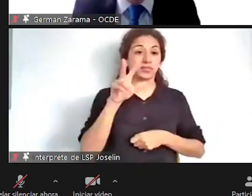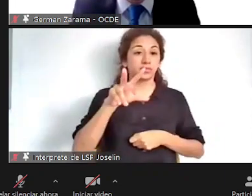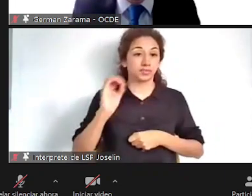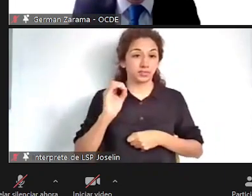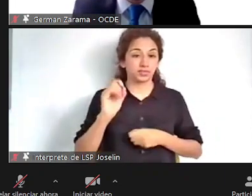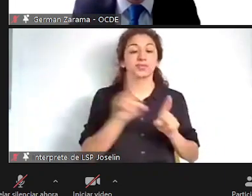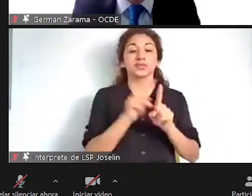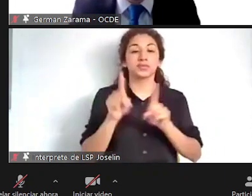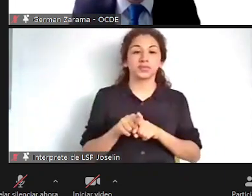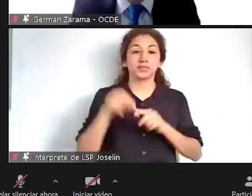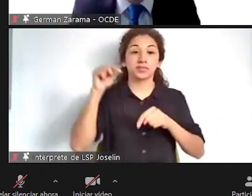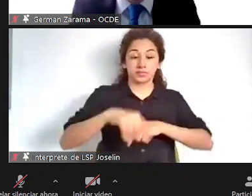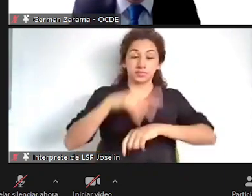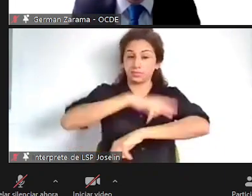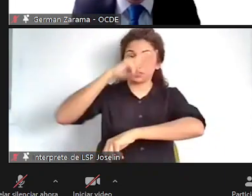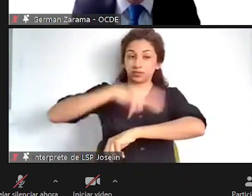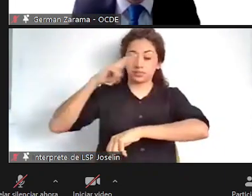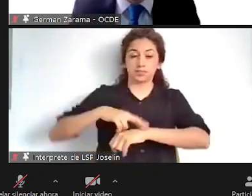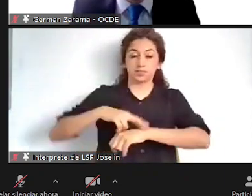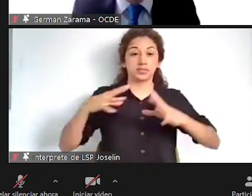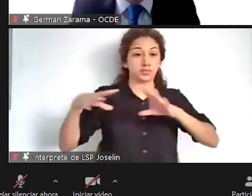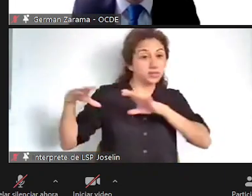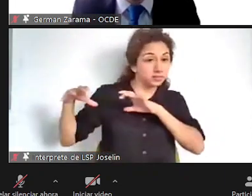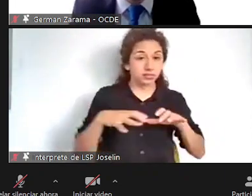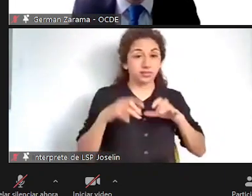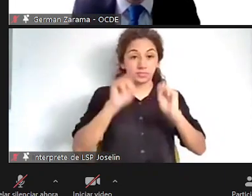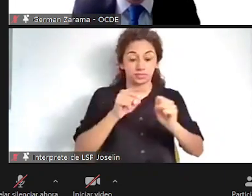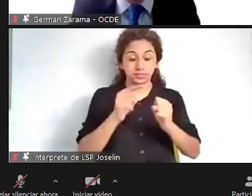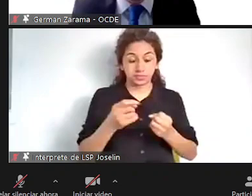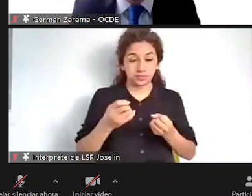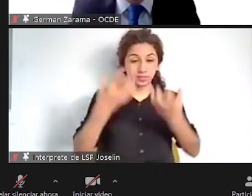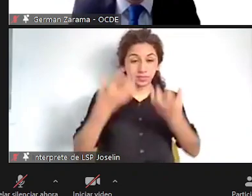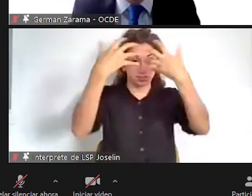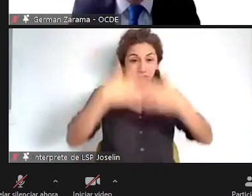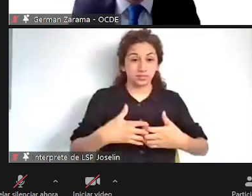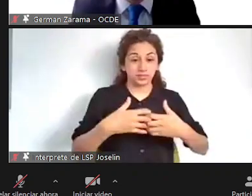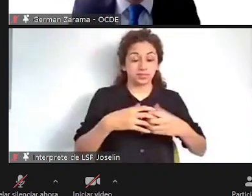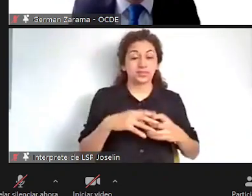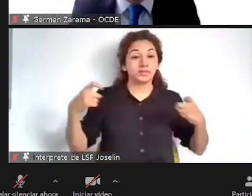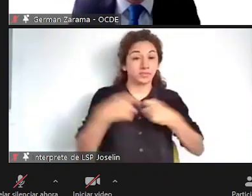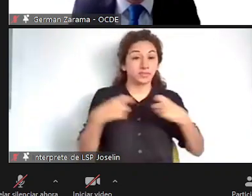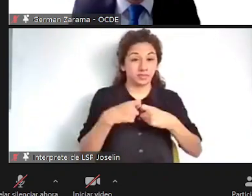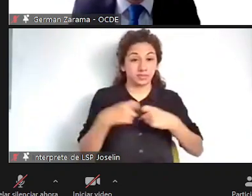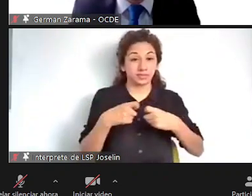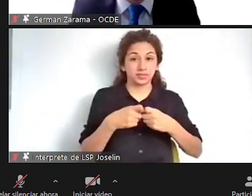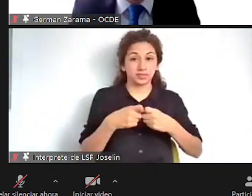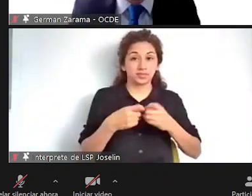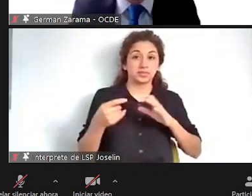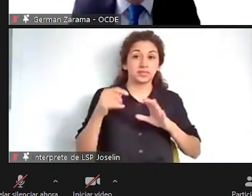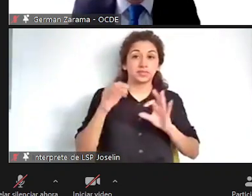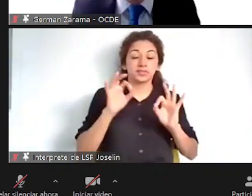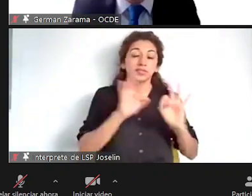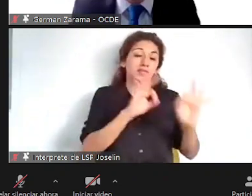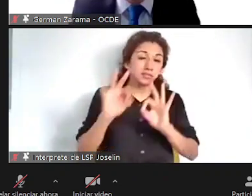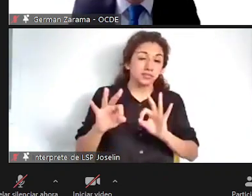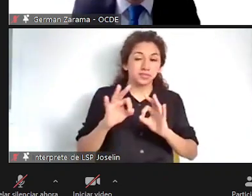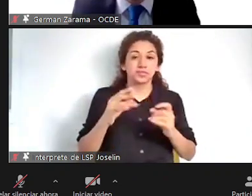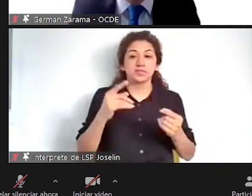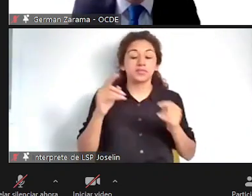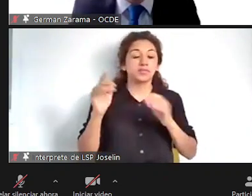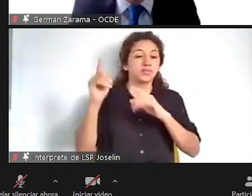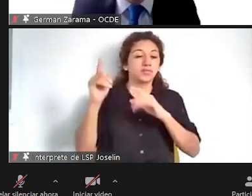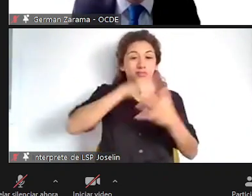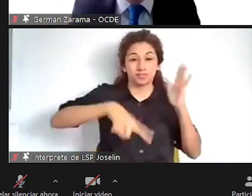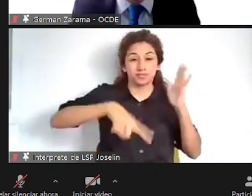2030 and if in the region we opt to produce and manufacture this uh end that is aimed to renewable